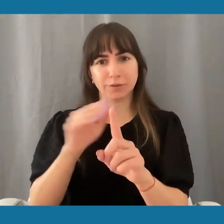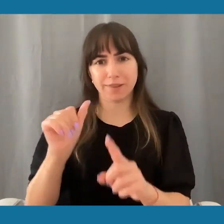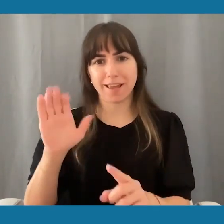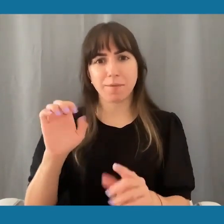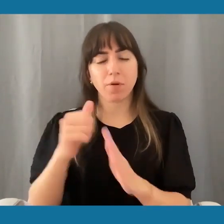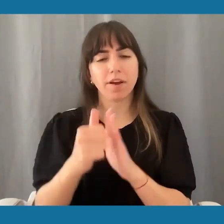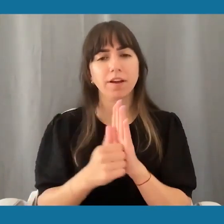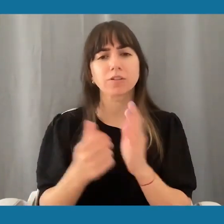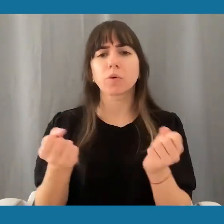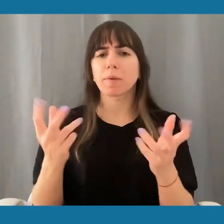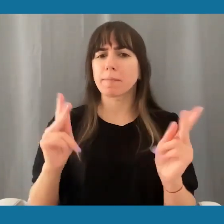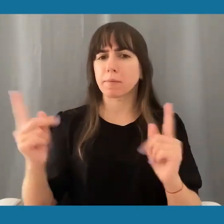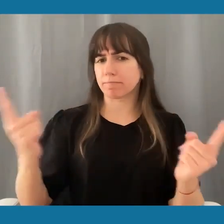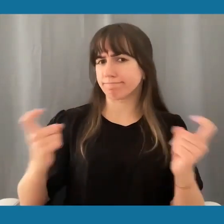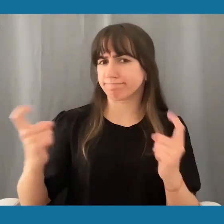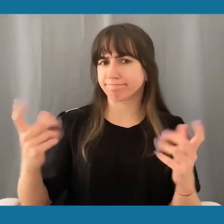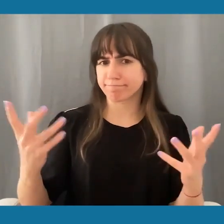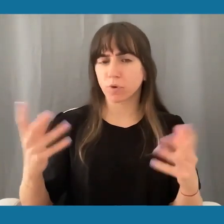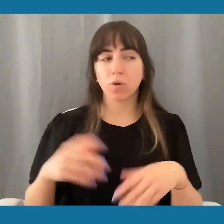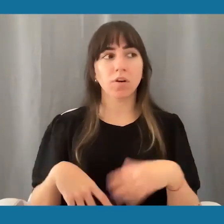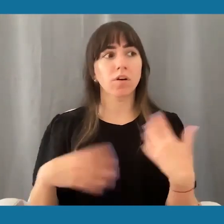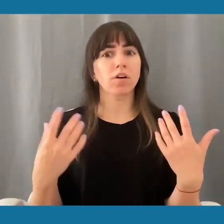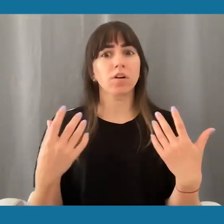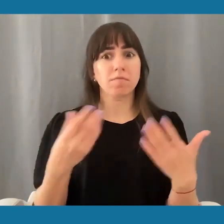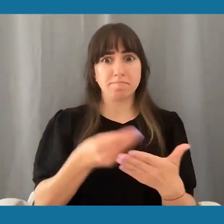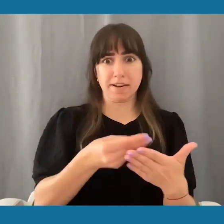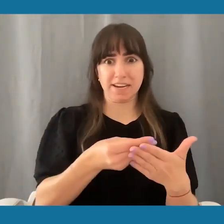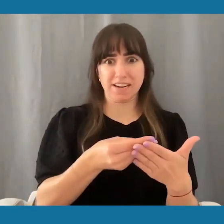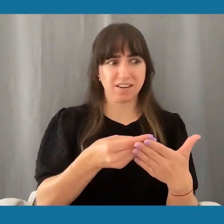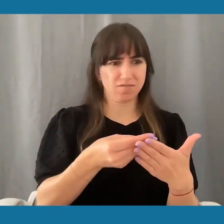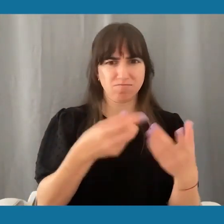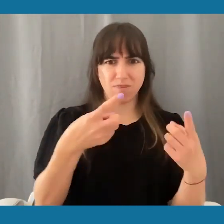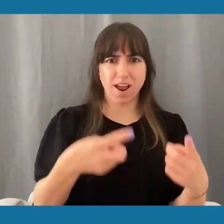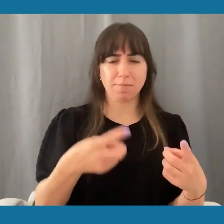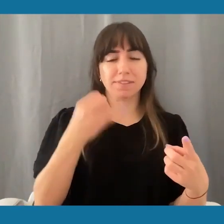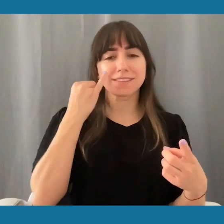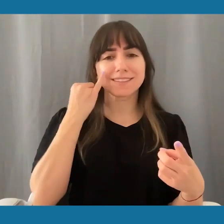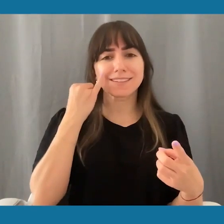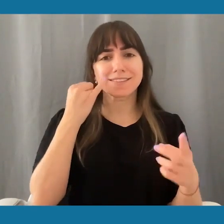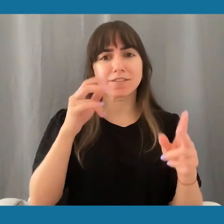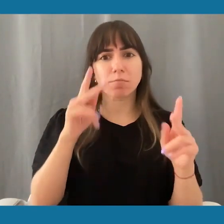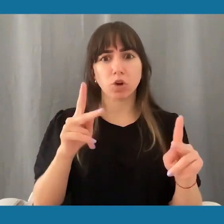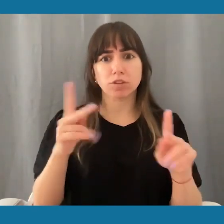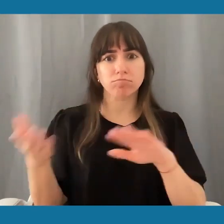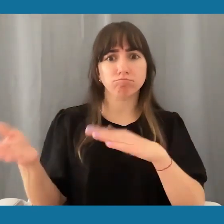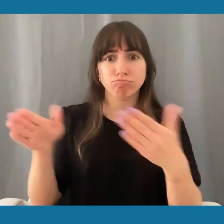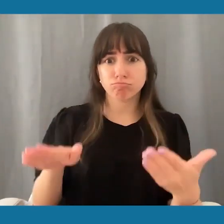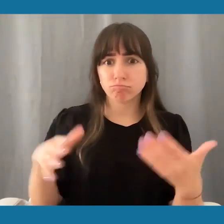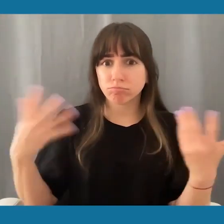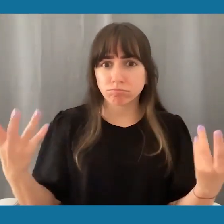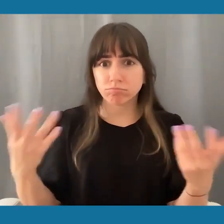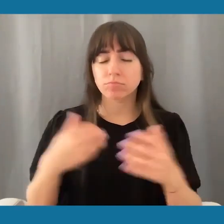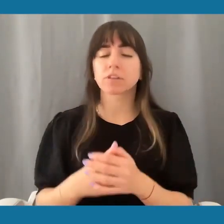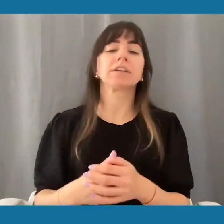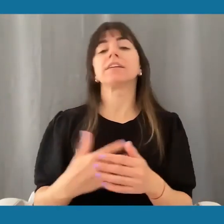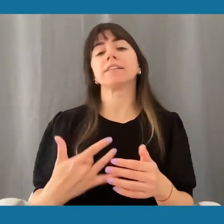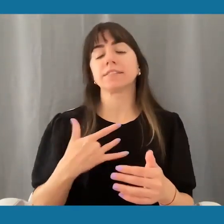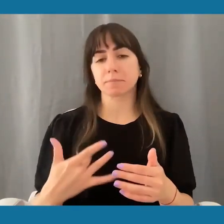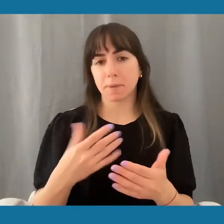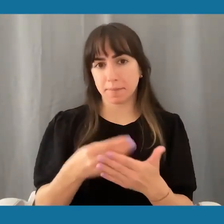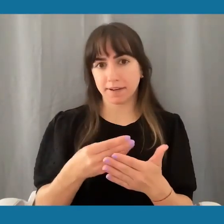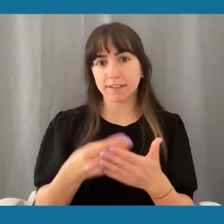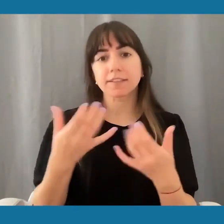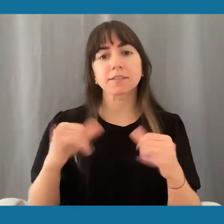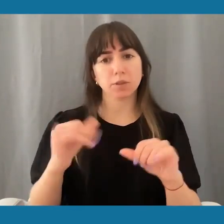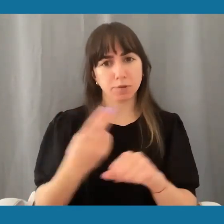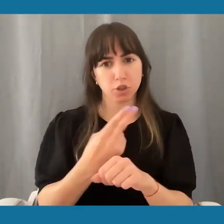away? Generally, those funds can still be used to pay outstanding qualified disability expenses. We'll talk about those later, but that can even